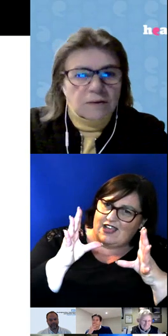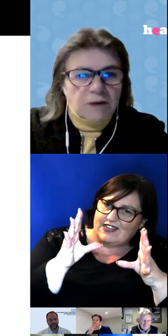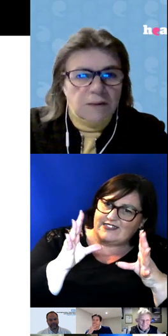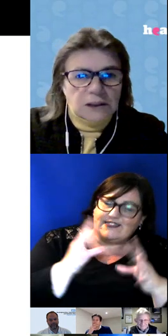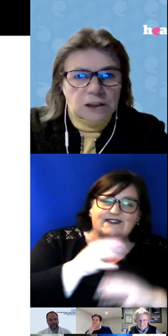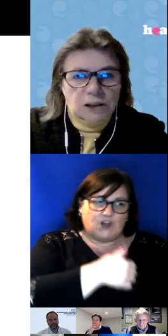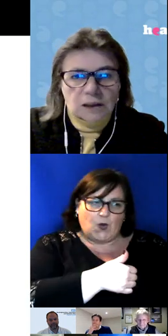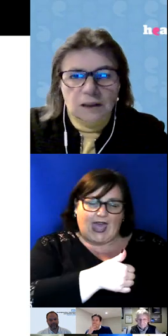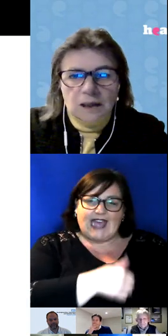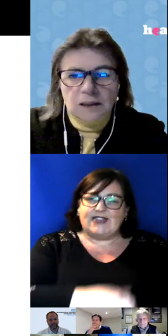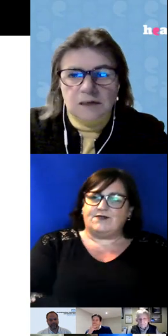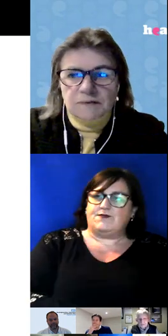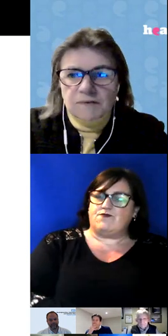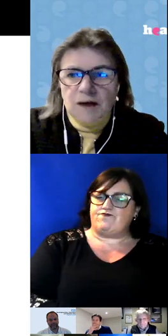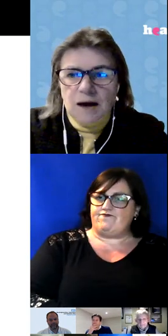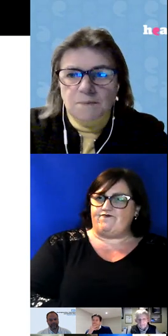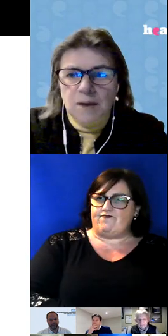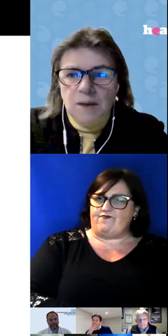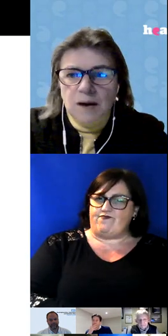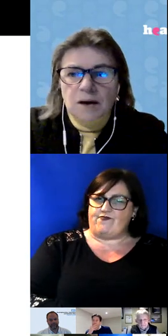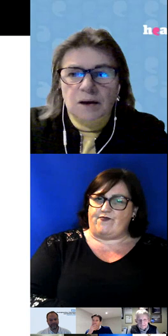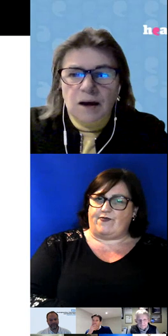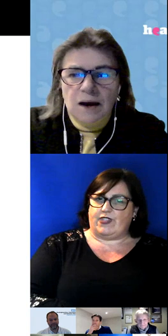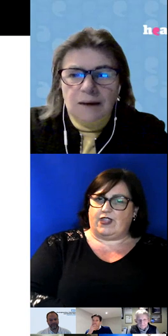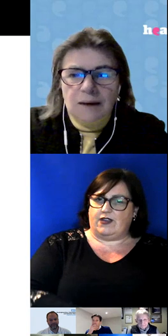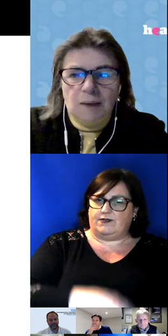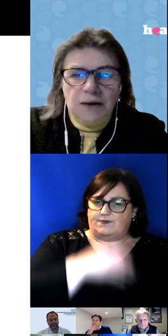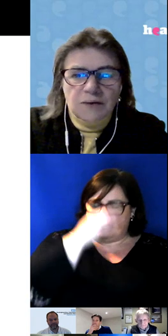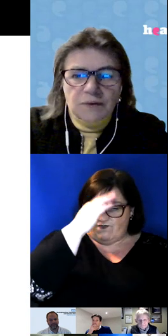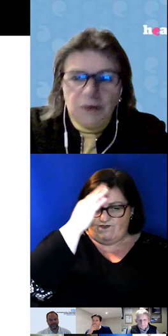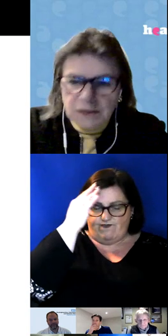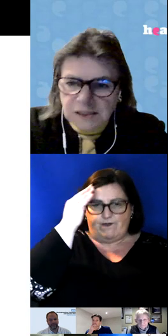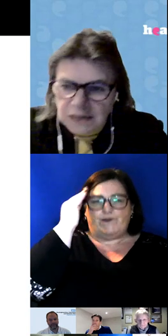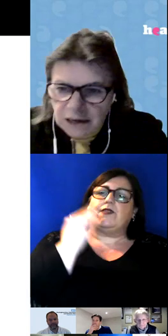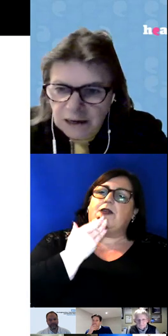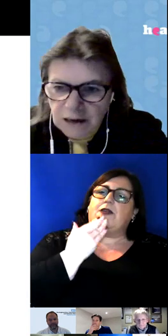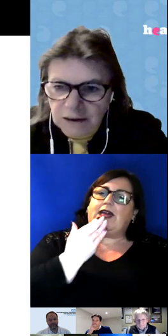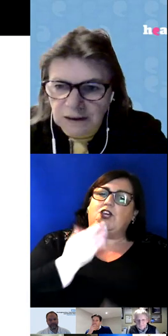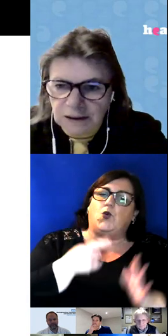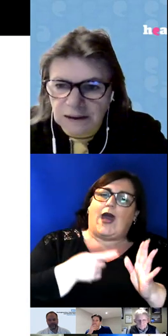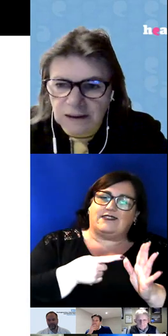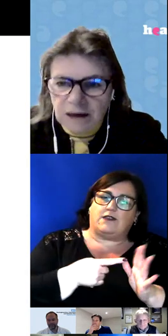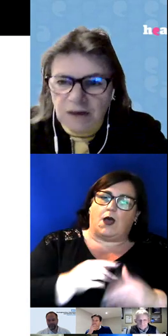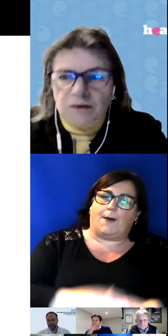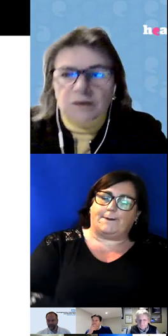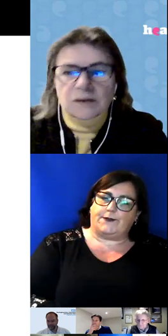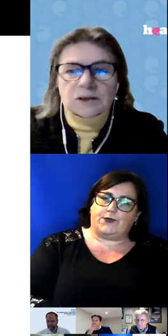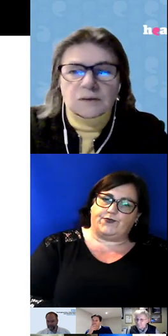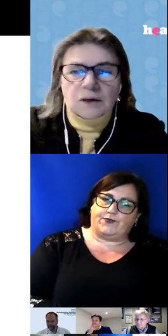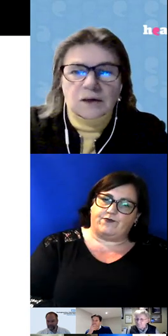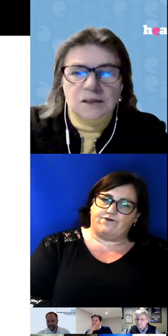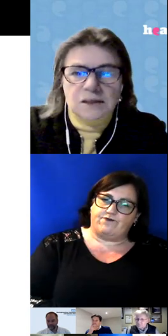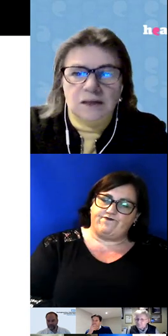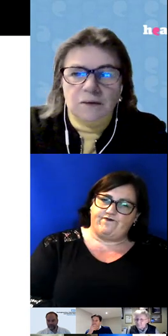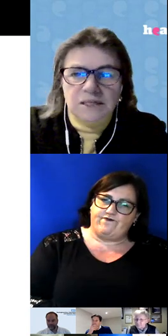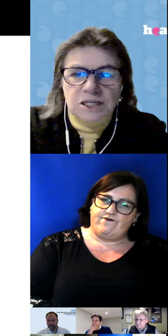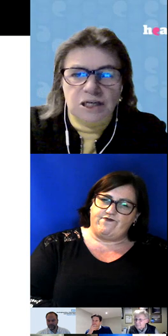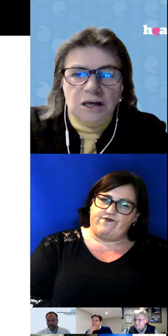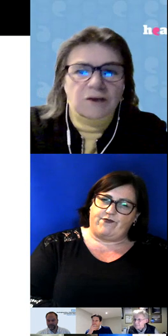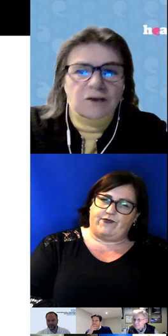Okay. Thank you very much, Ansaf. I'm going to ask Didi Catherall to ask